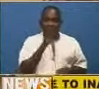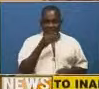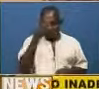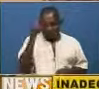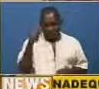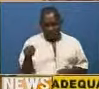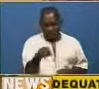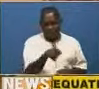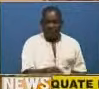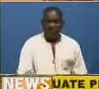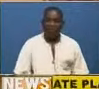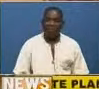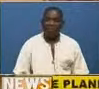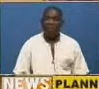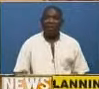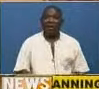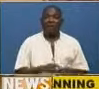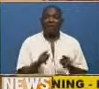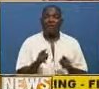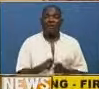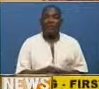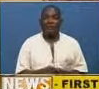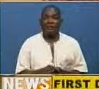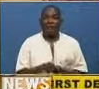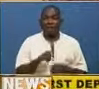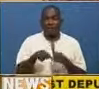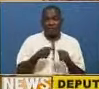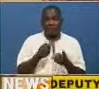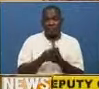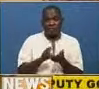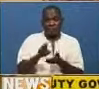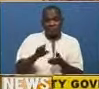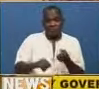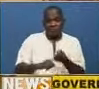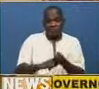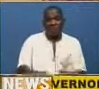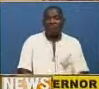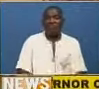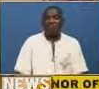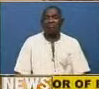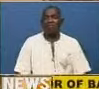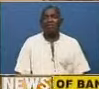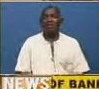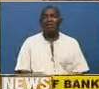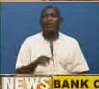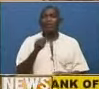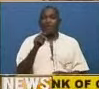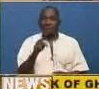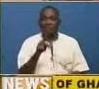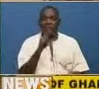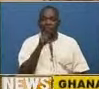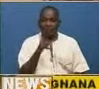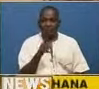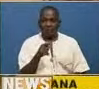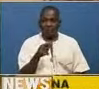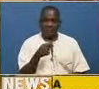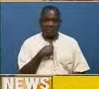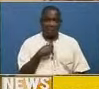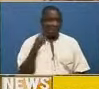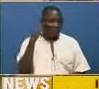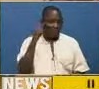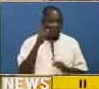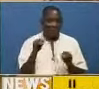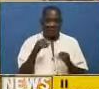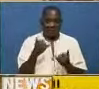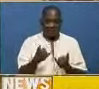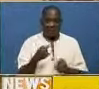be free. Now, compensation as a market there. You may say a kind of prayer. Let me tell you,